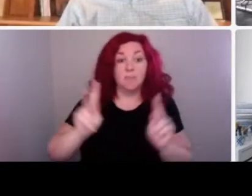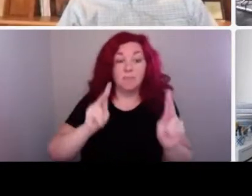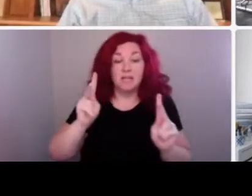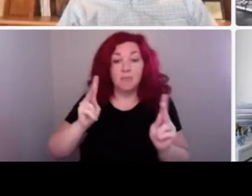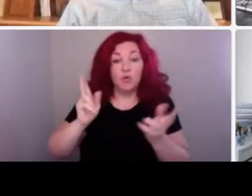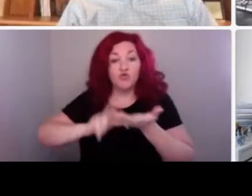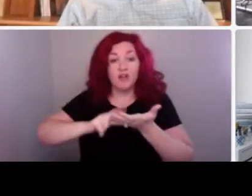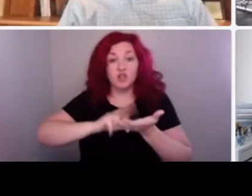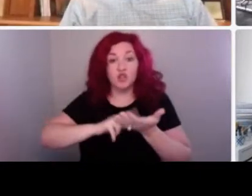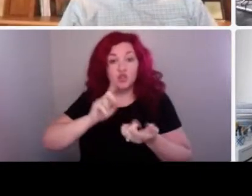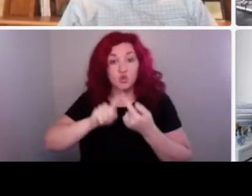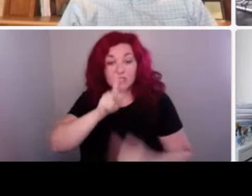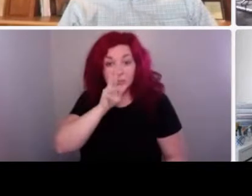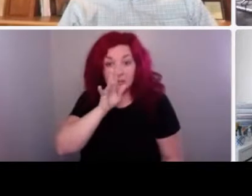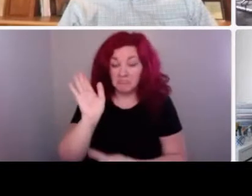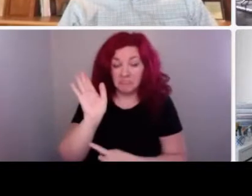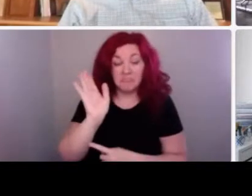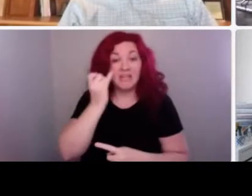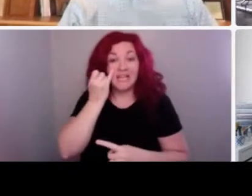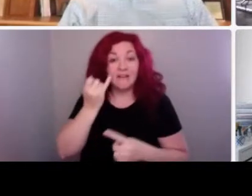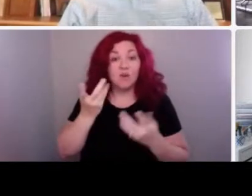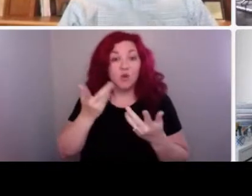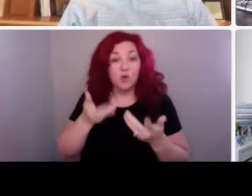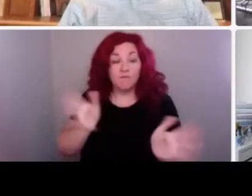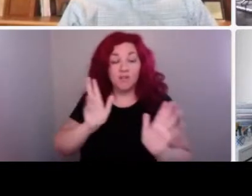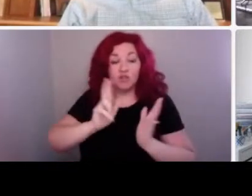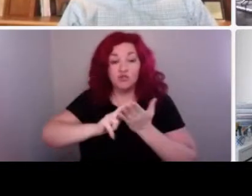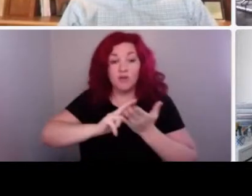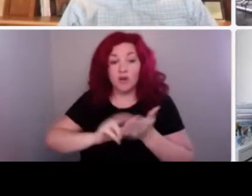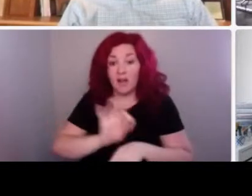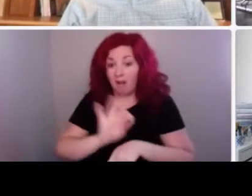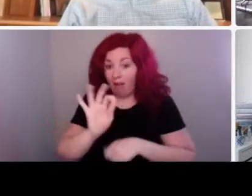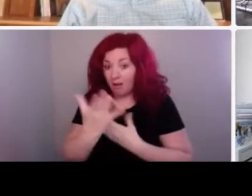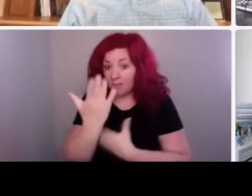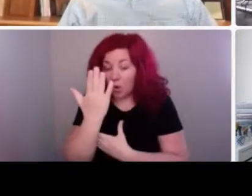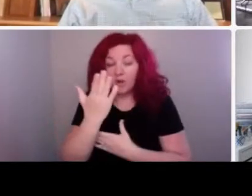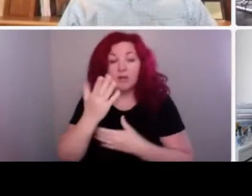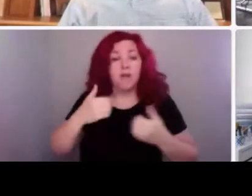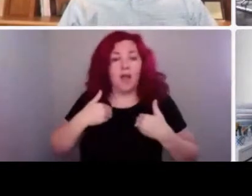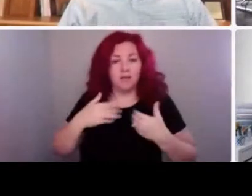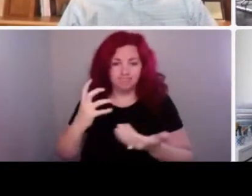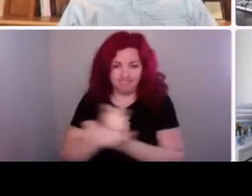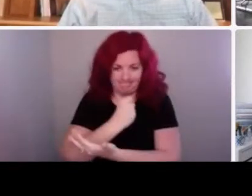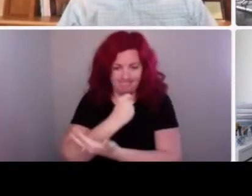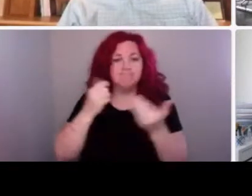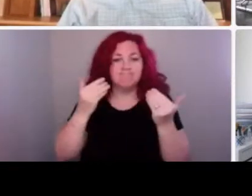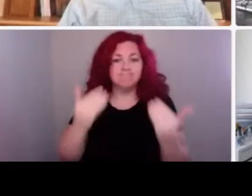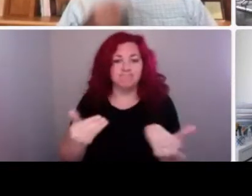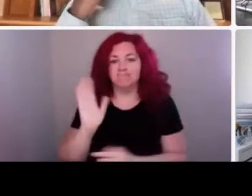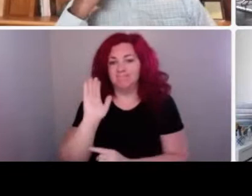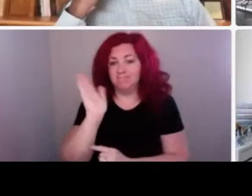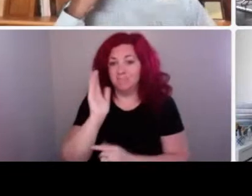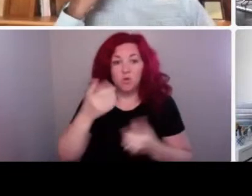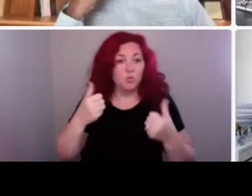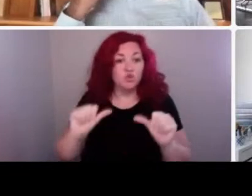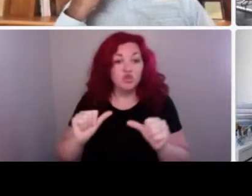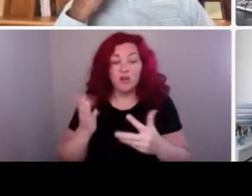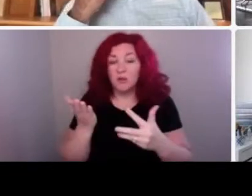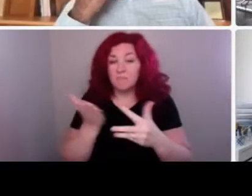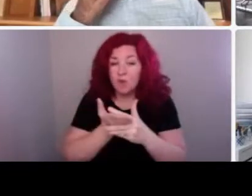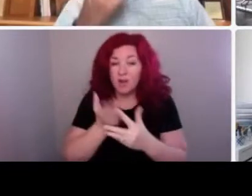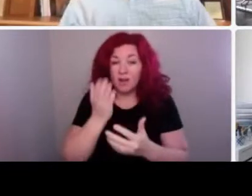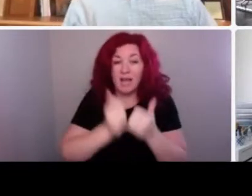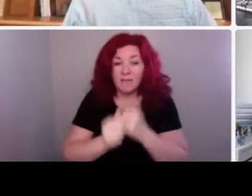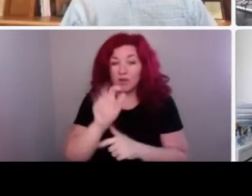speak anybody who is registered by 9am will be given the opportunity to speak we will try to take a break every